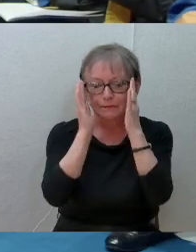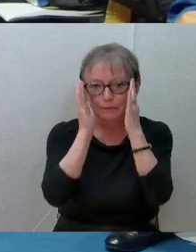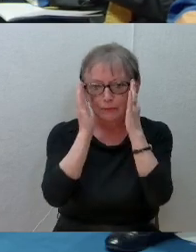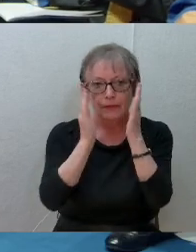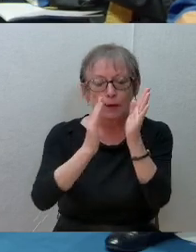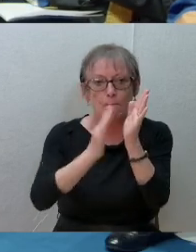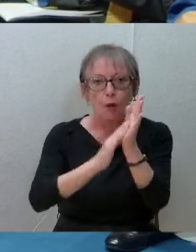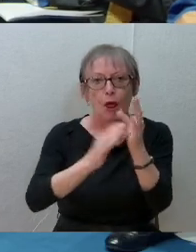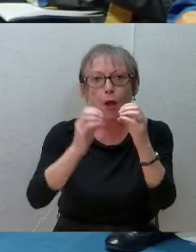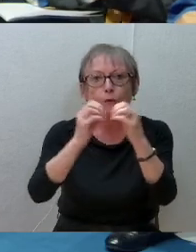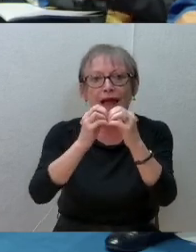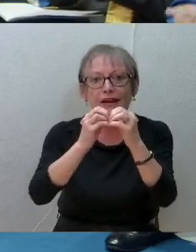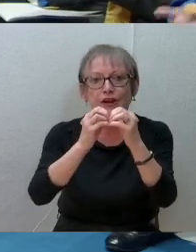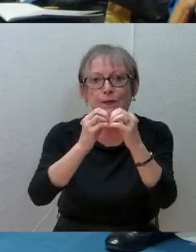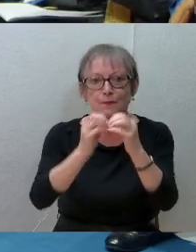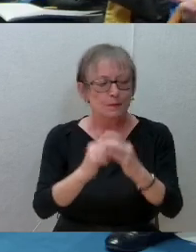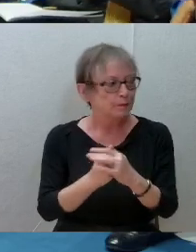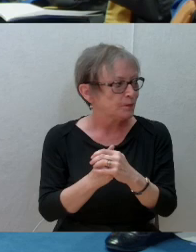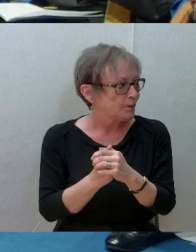Molly Buchanan.